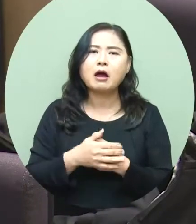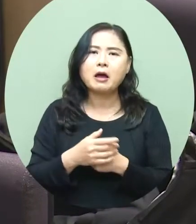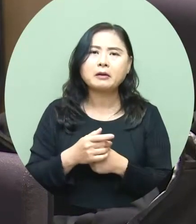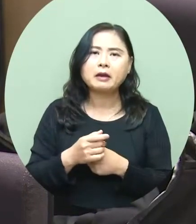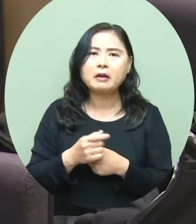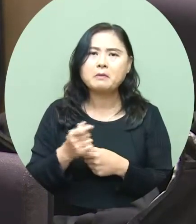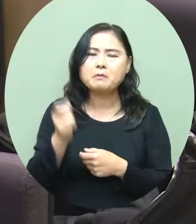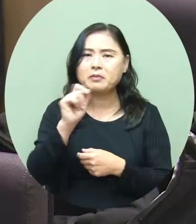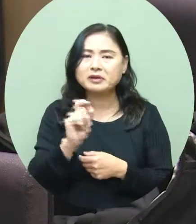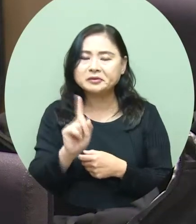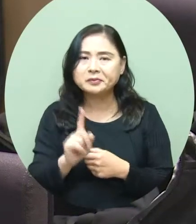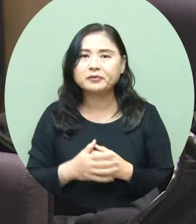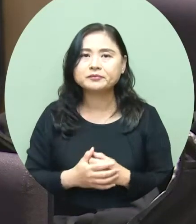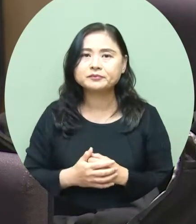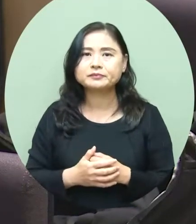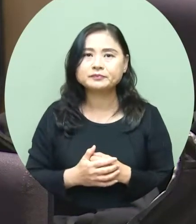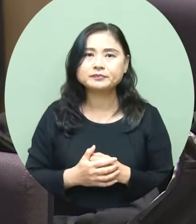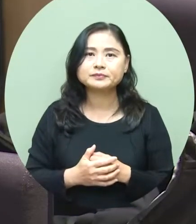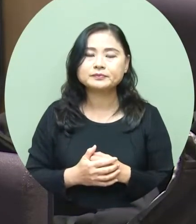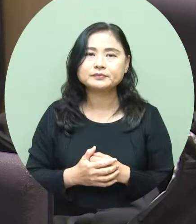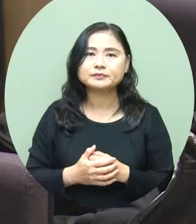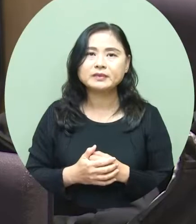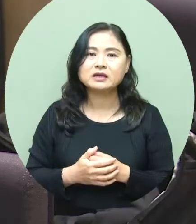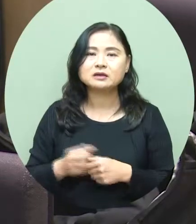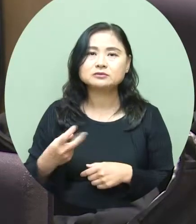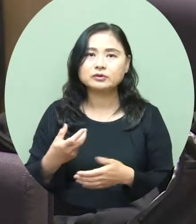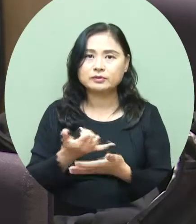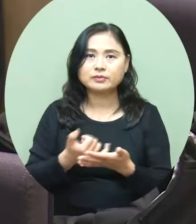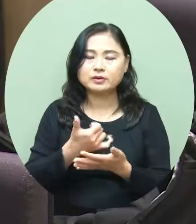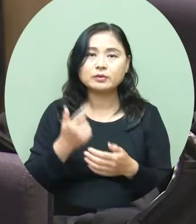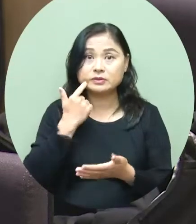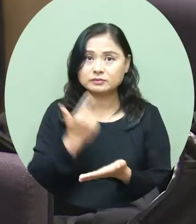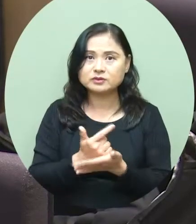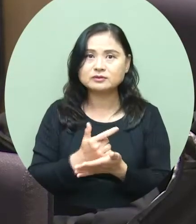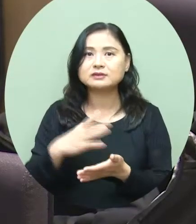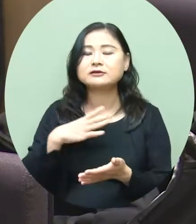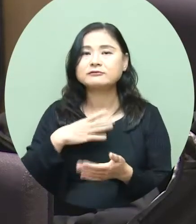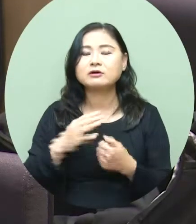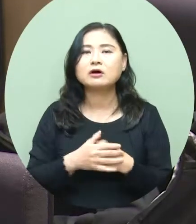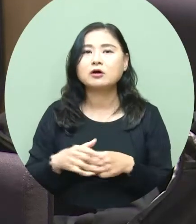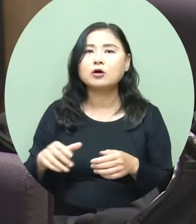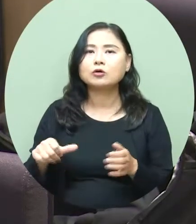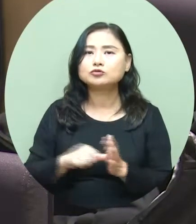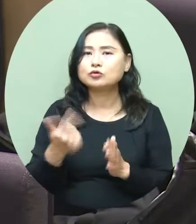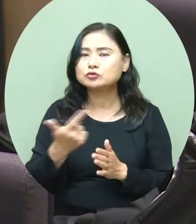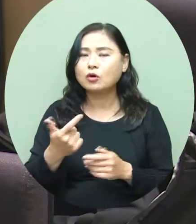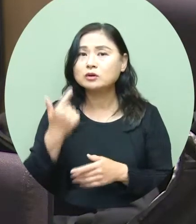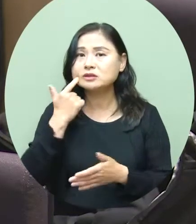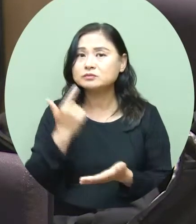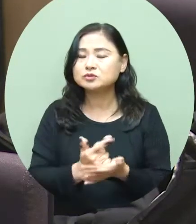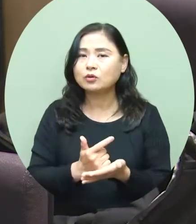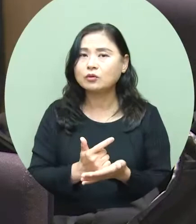So what is the percentage of serious cases involving children? Now you assess how serious the situation